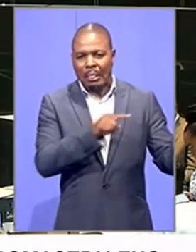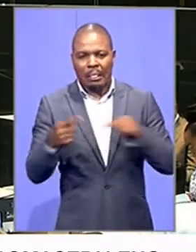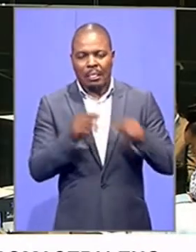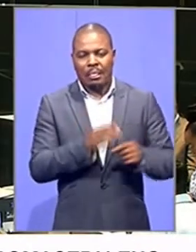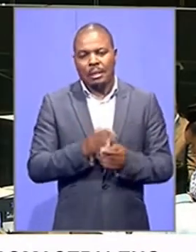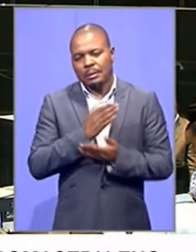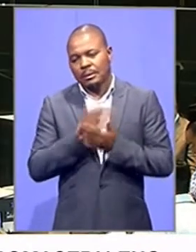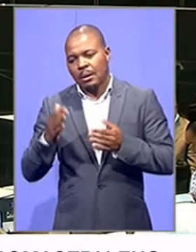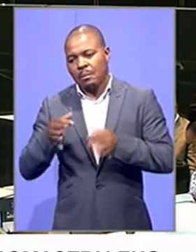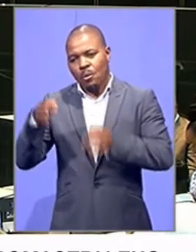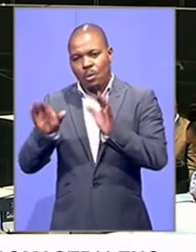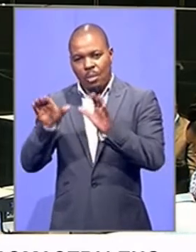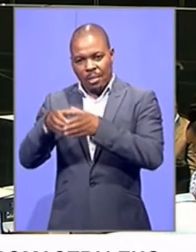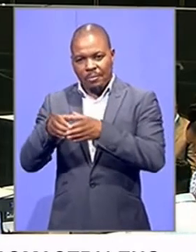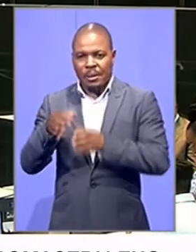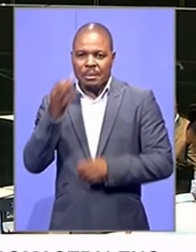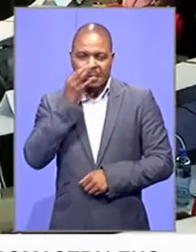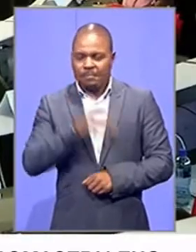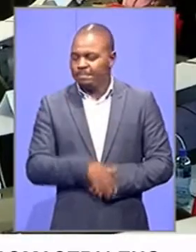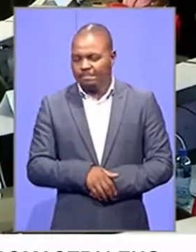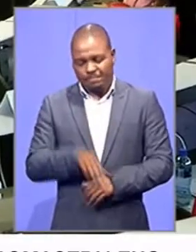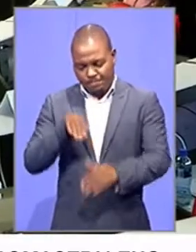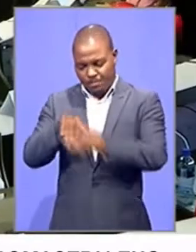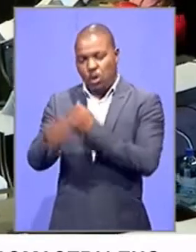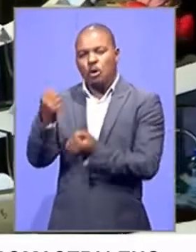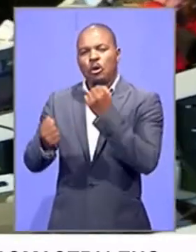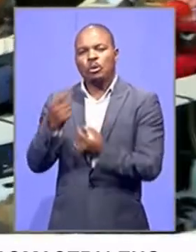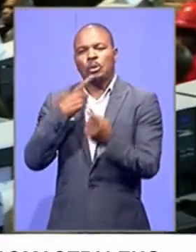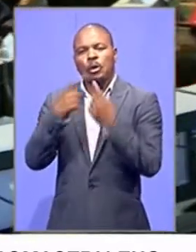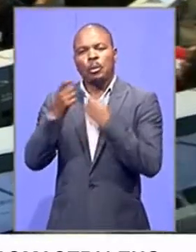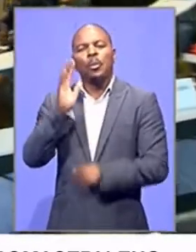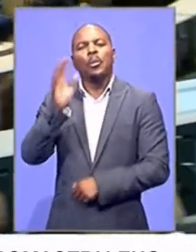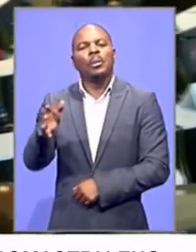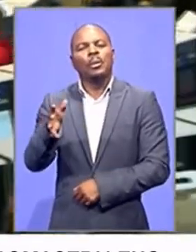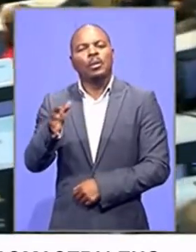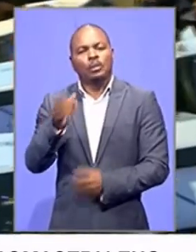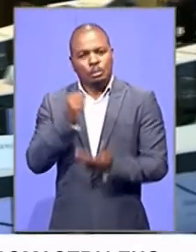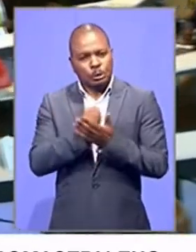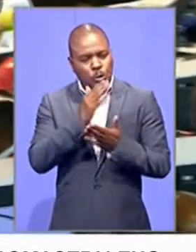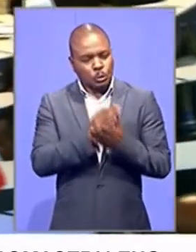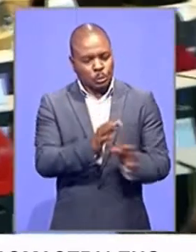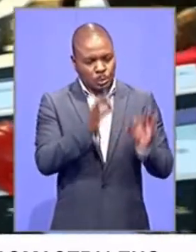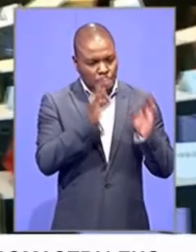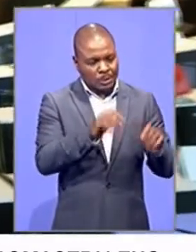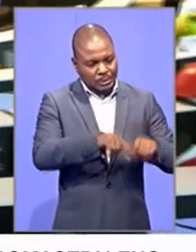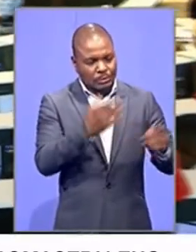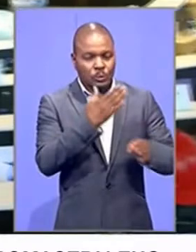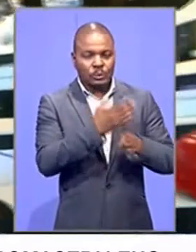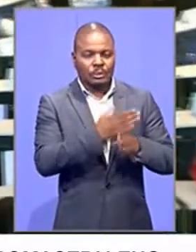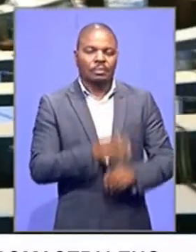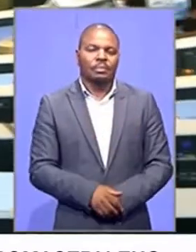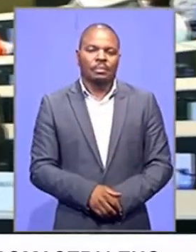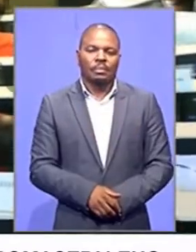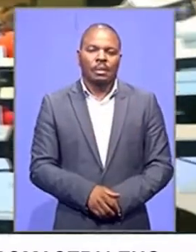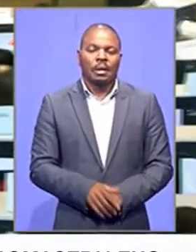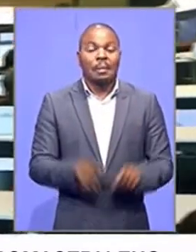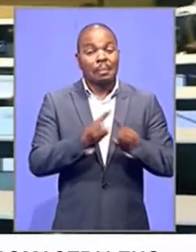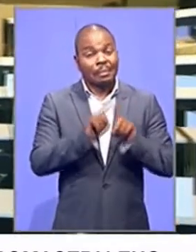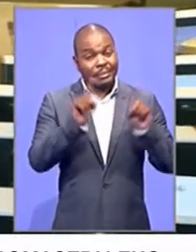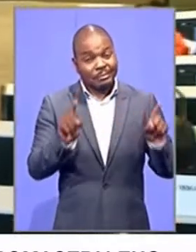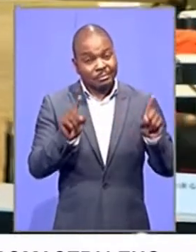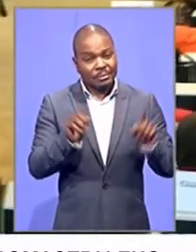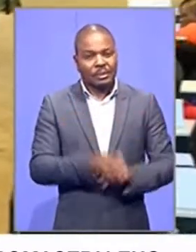e ne tshosa ka hore e tla leba makgotleng a dinyewe ho qobella hore ho sebetswe ka tsela e fapaneng empa le ha o le